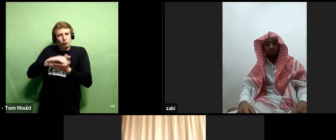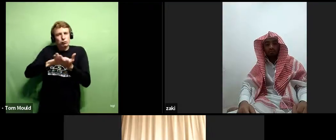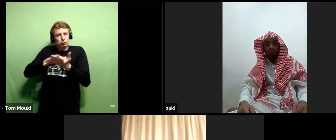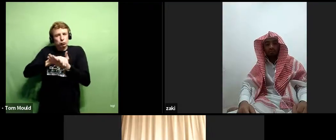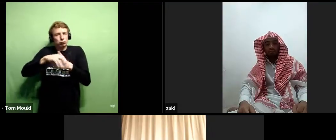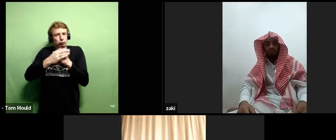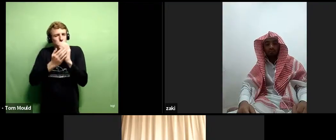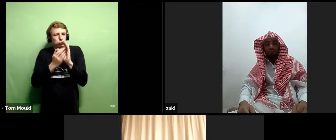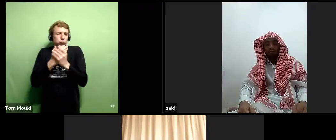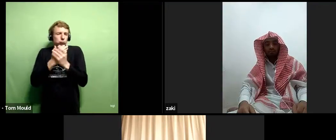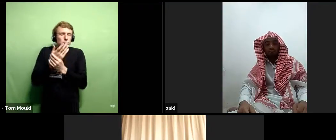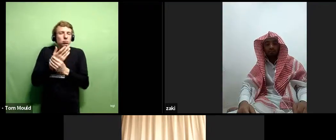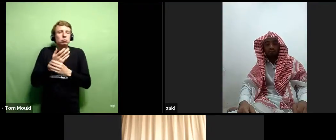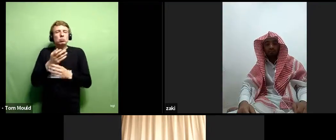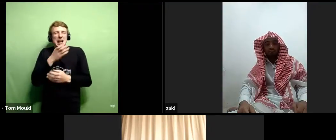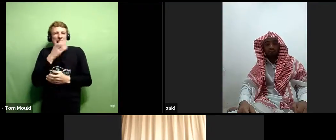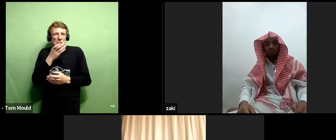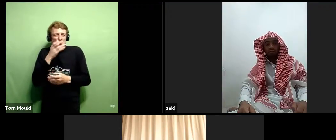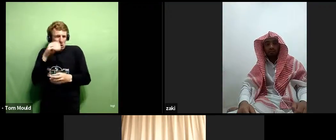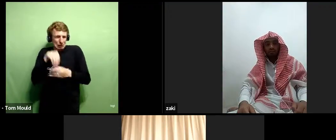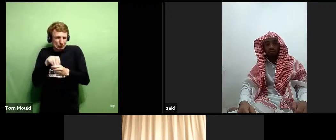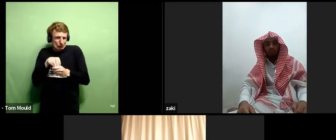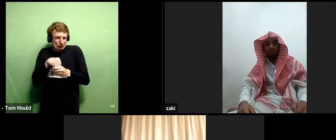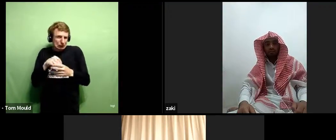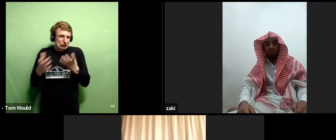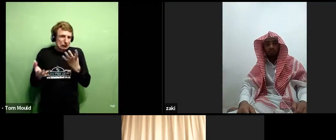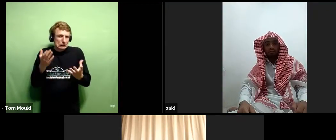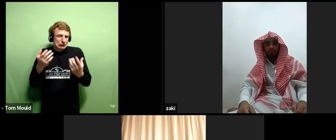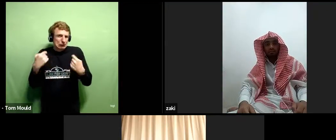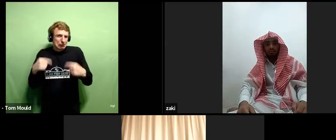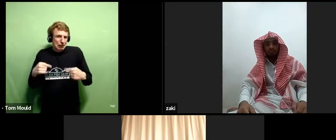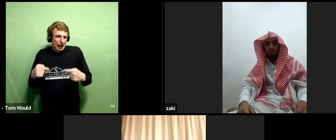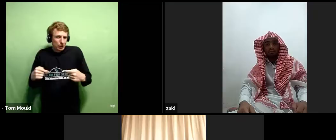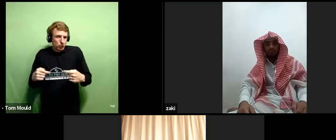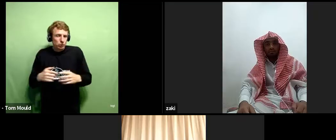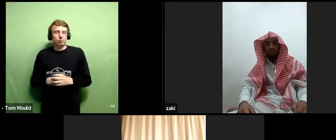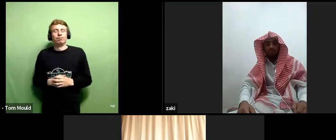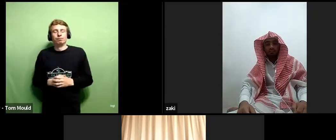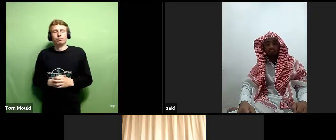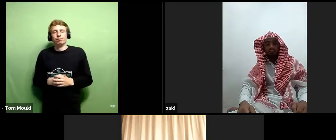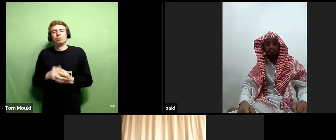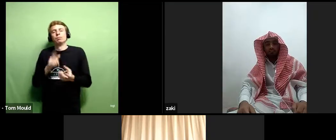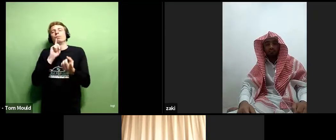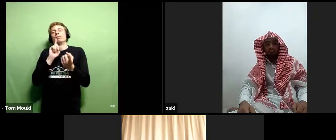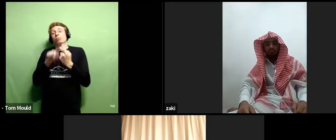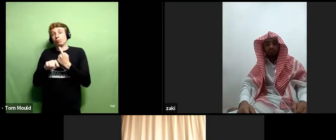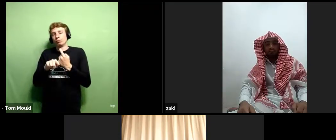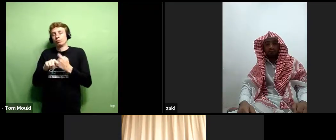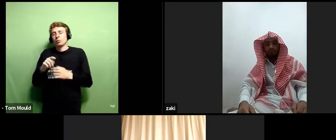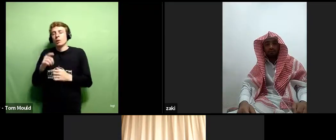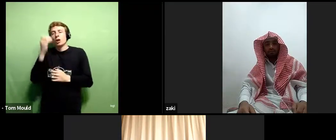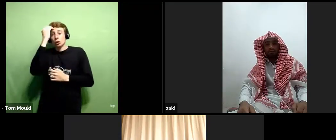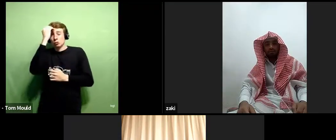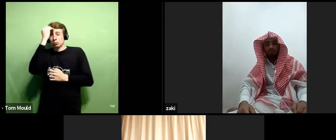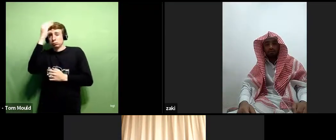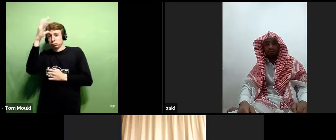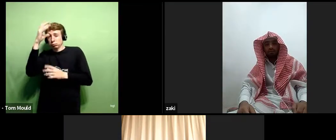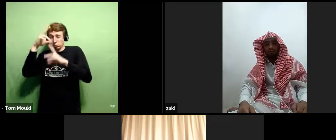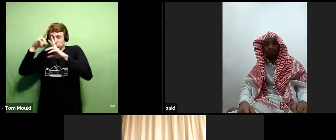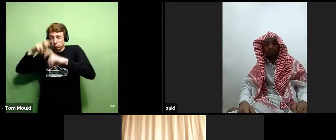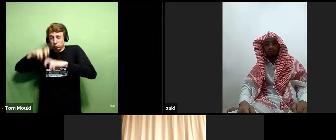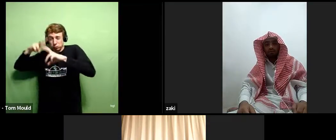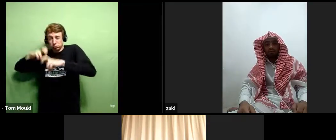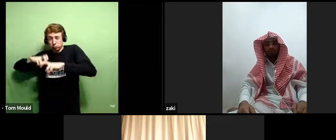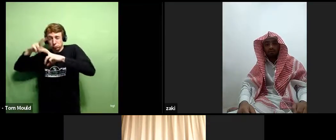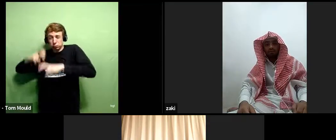the scholars of Al-Islam have mentioned that this is something that's permissible to use because it's something that's a necessity. And